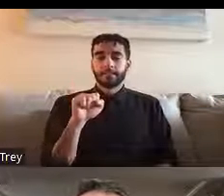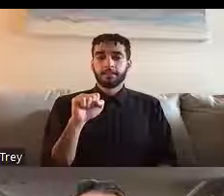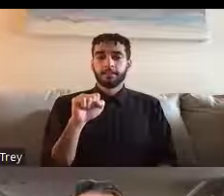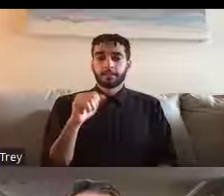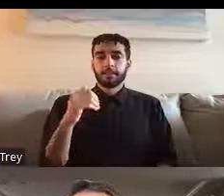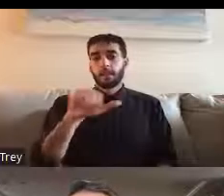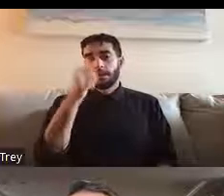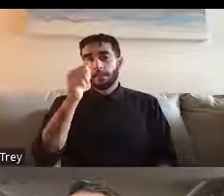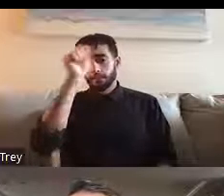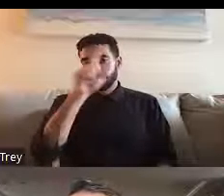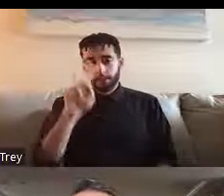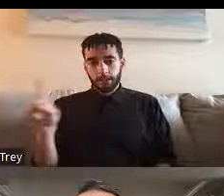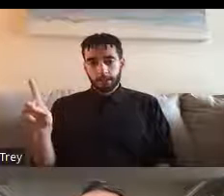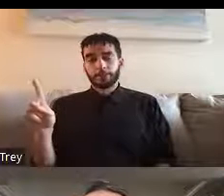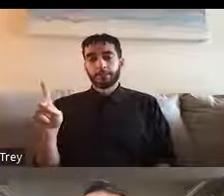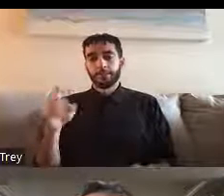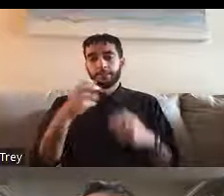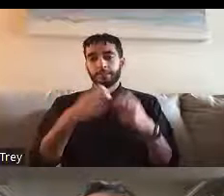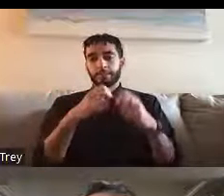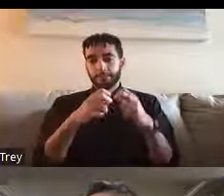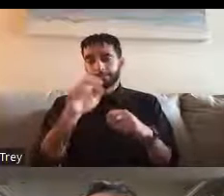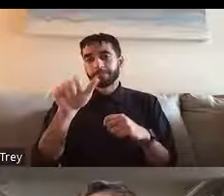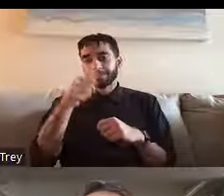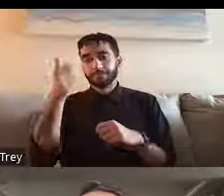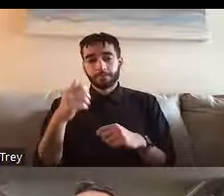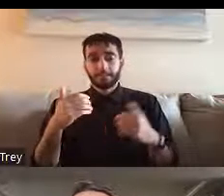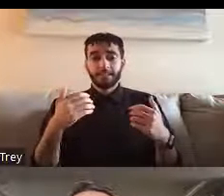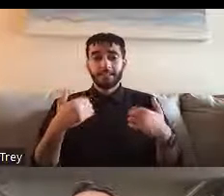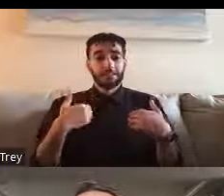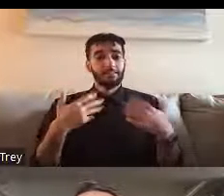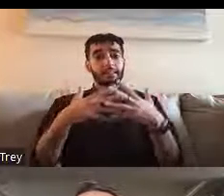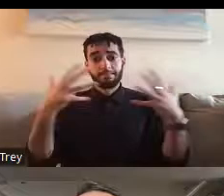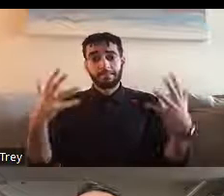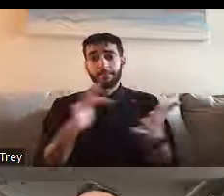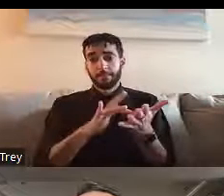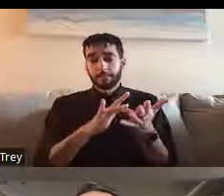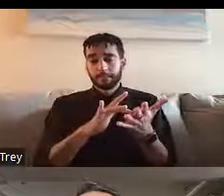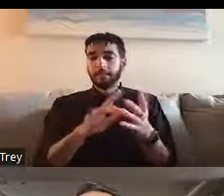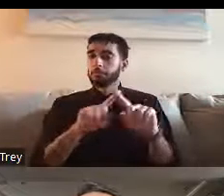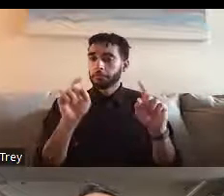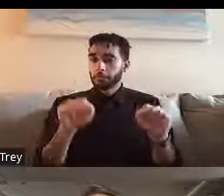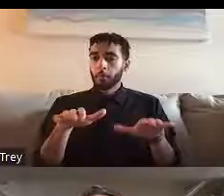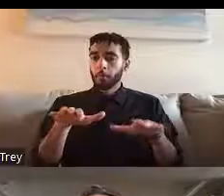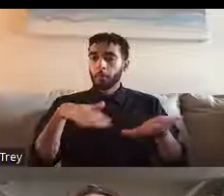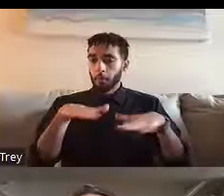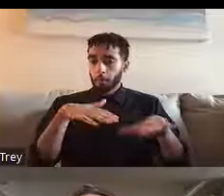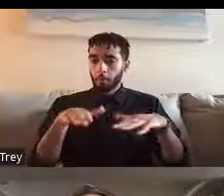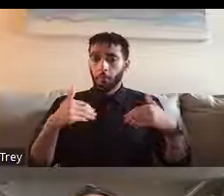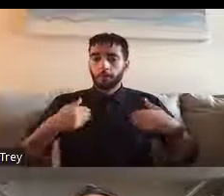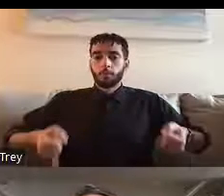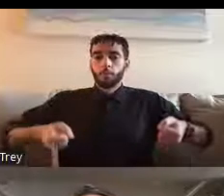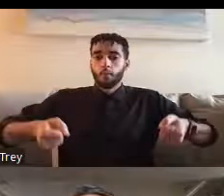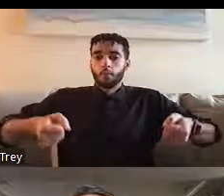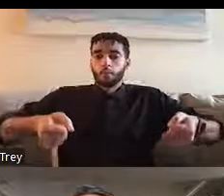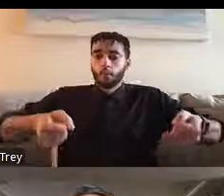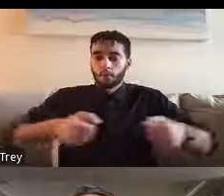anxiety. She takes many medicines, but she is available to walk with a walker. I feel like to